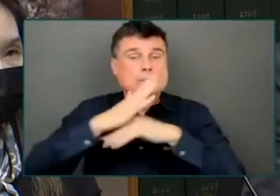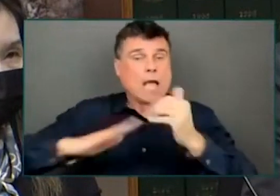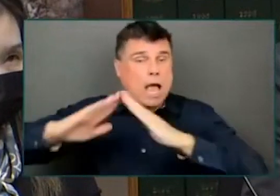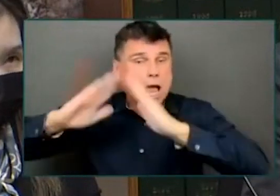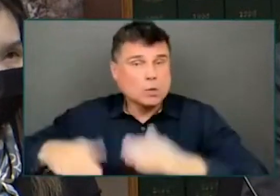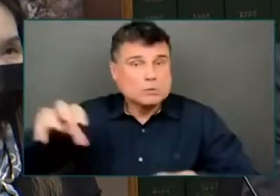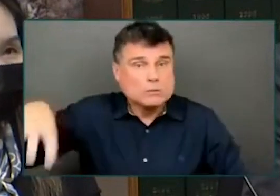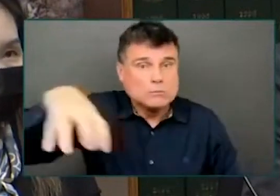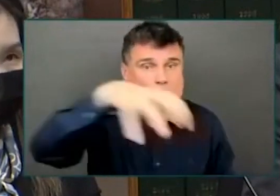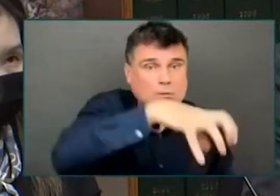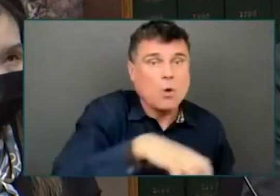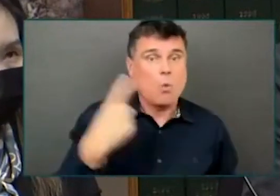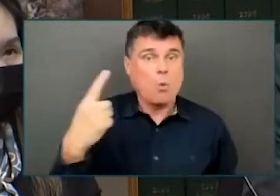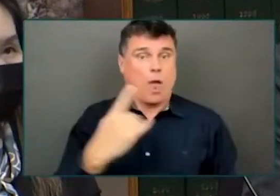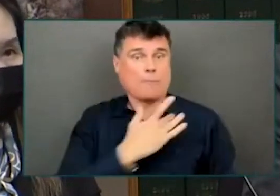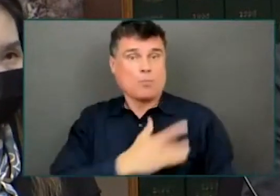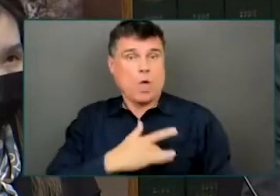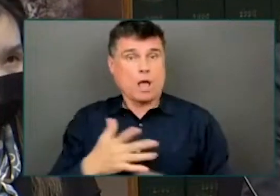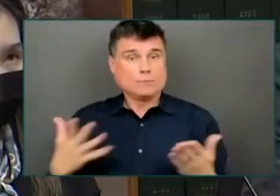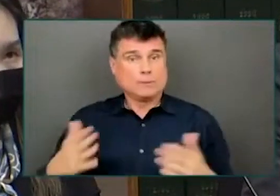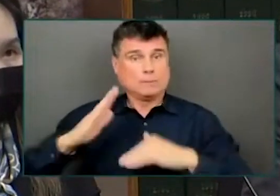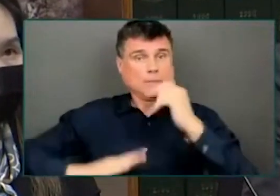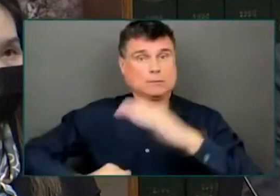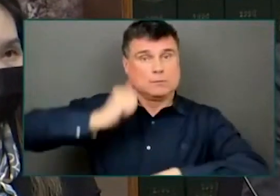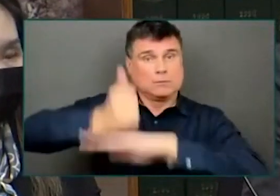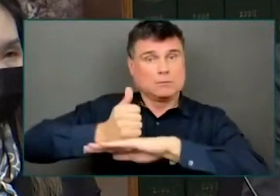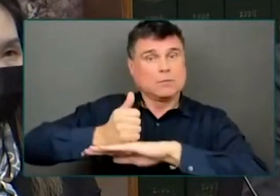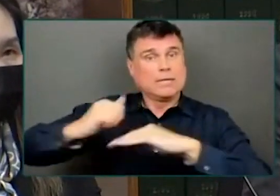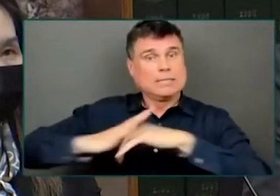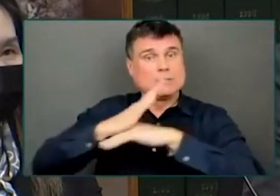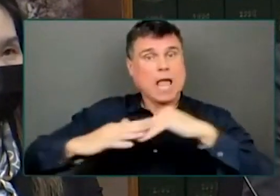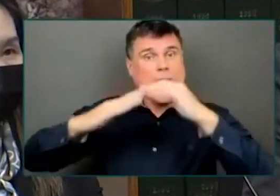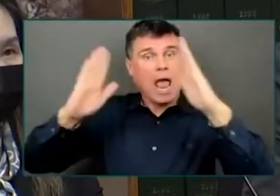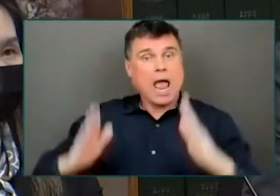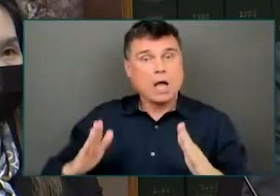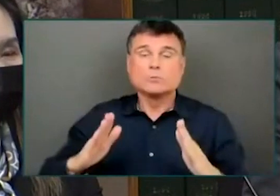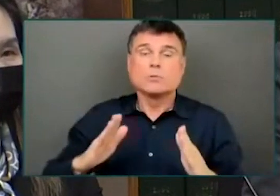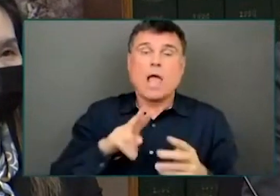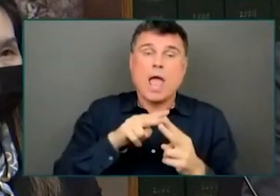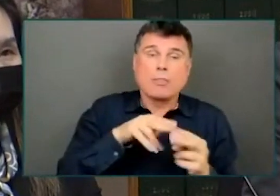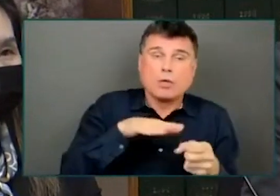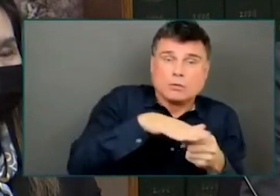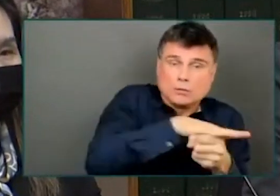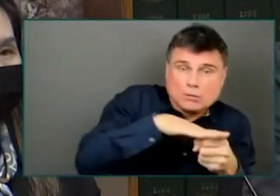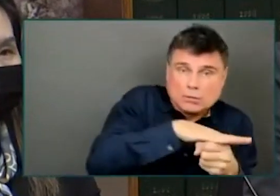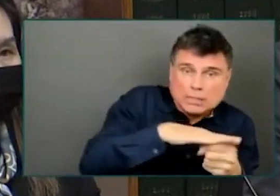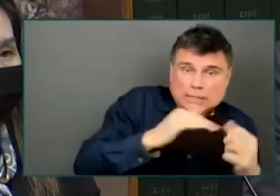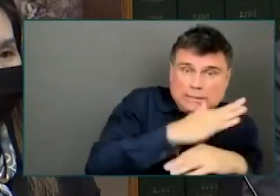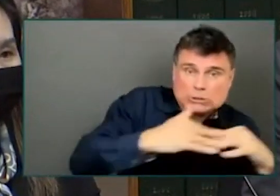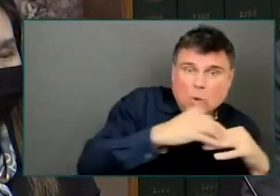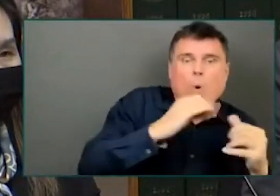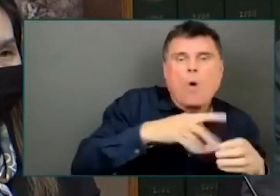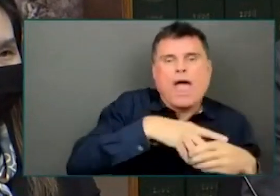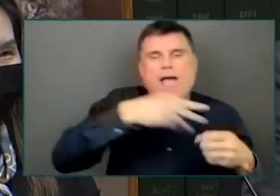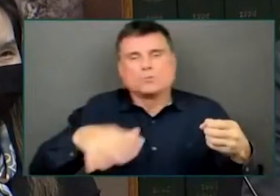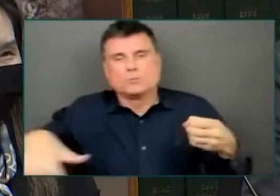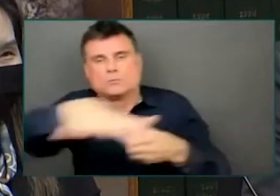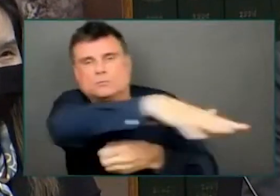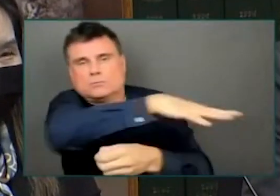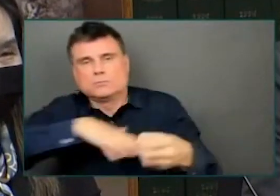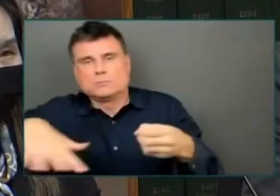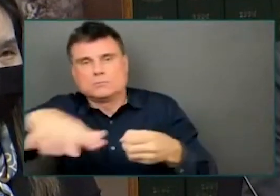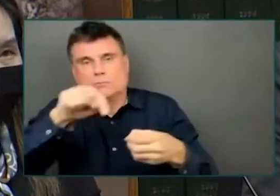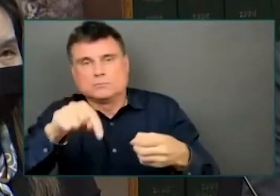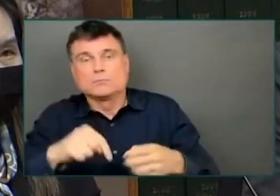on and off reserve for Indigenous people. New funding for the Aboriginal Head Start program will support more culturally based early learning